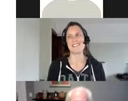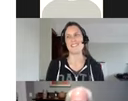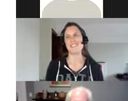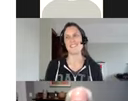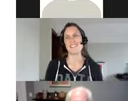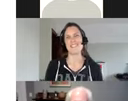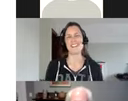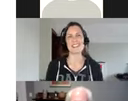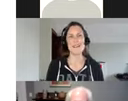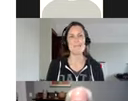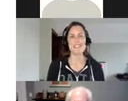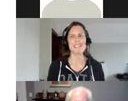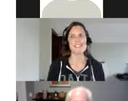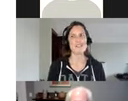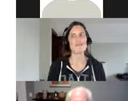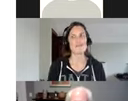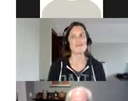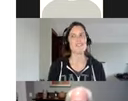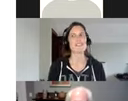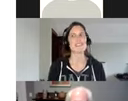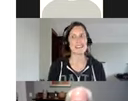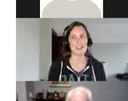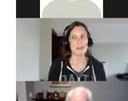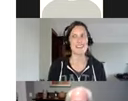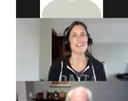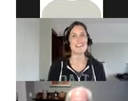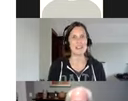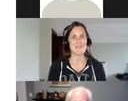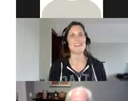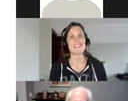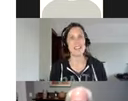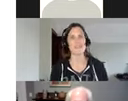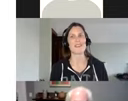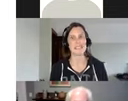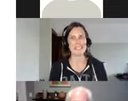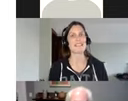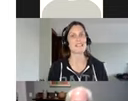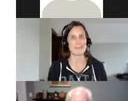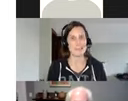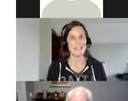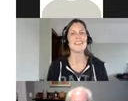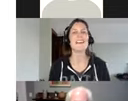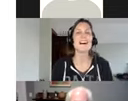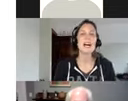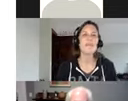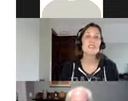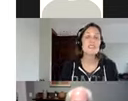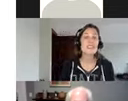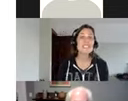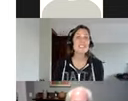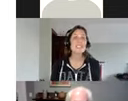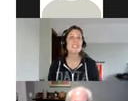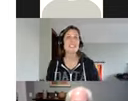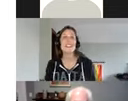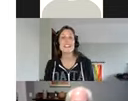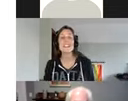ahead and switch to the next map, because this is the first time that anybody has ever gotten this right. So